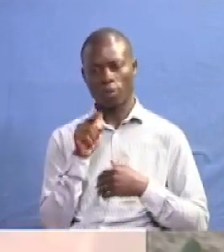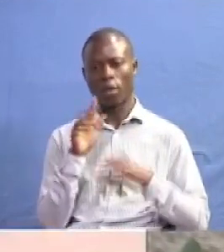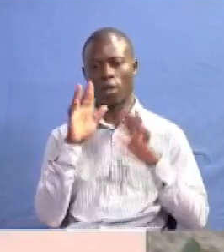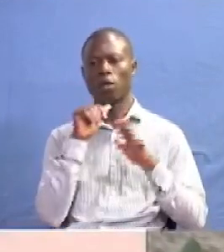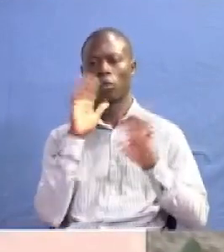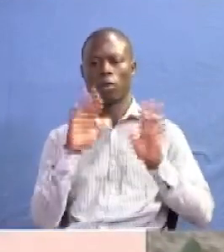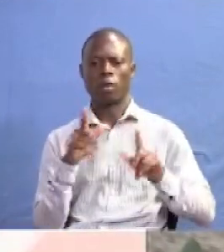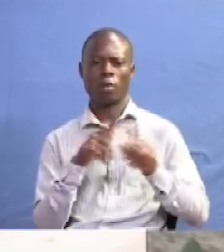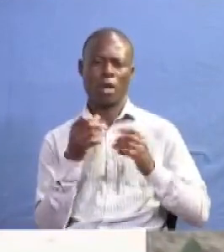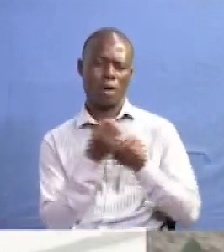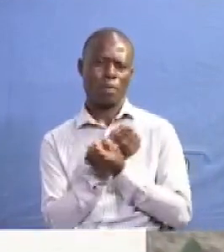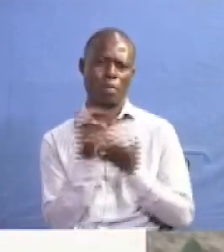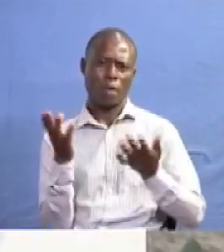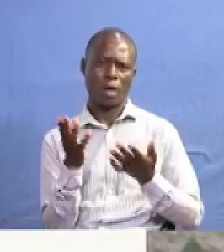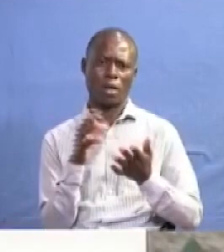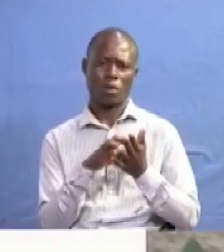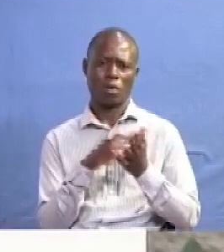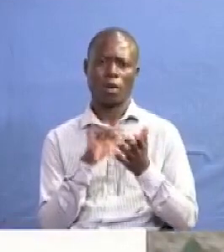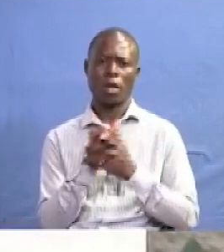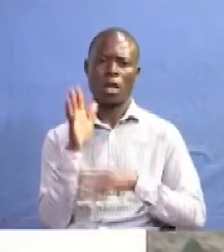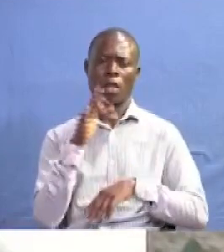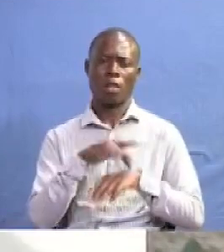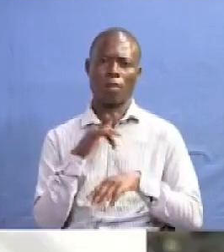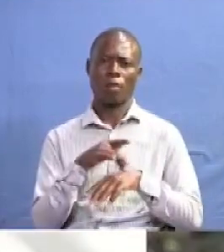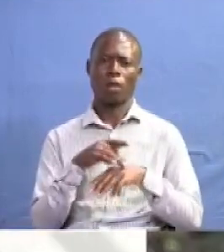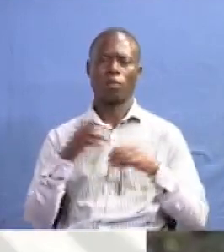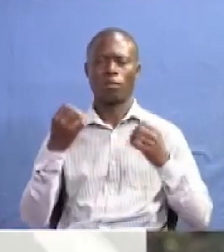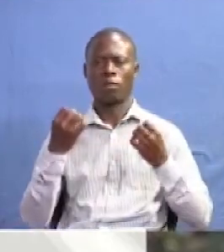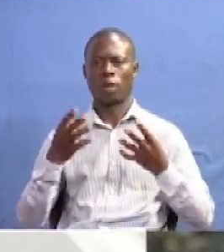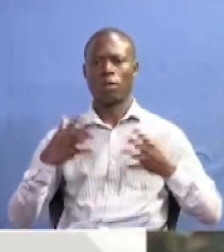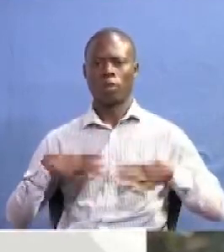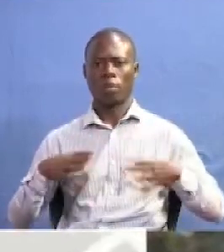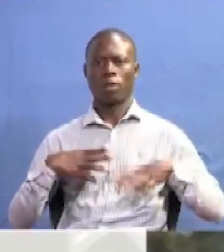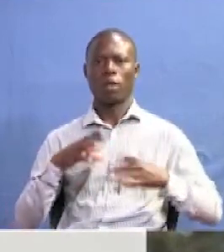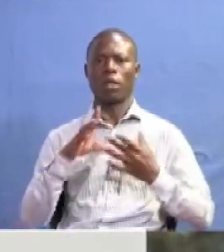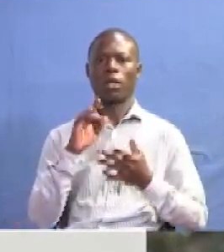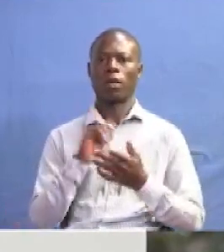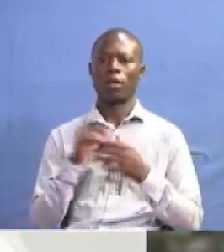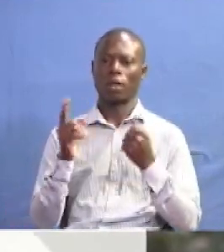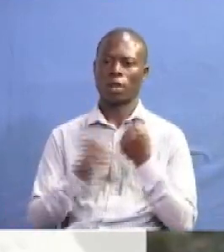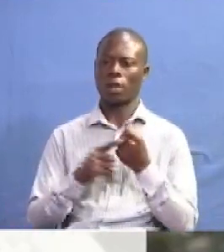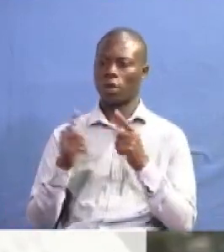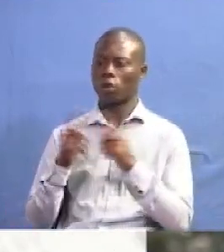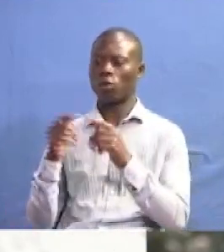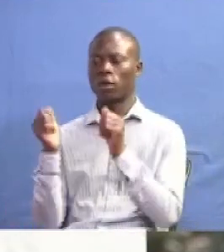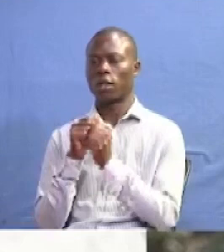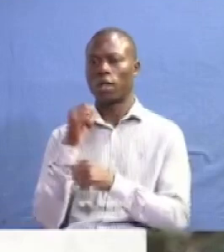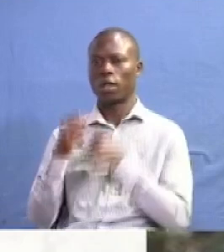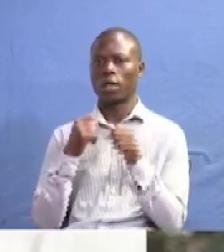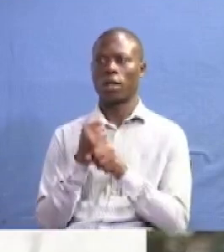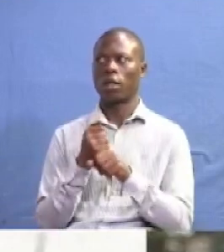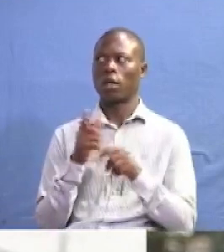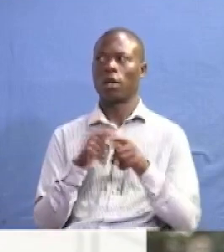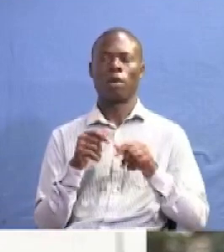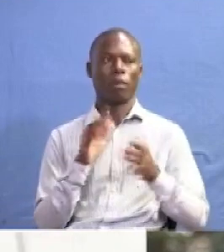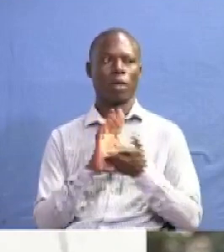of many chronic conditions that affect the population. It takes 6 to 10 years for women living